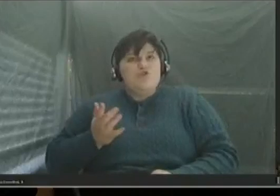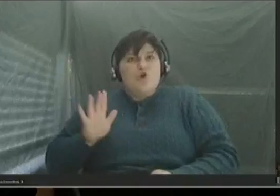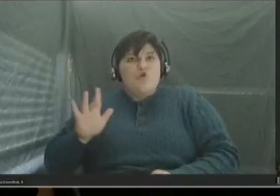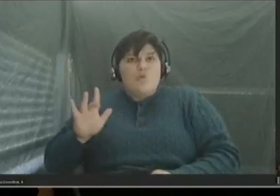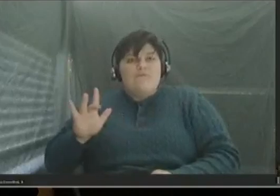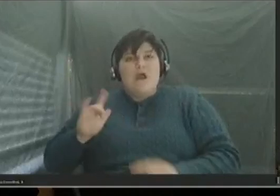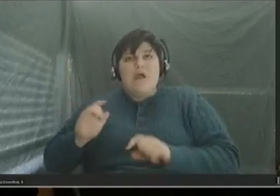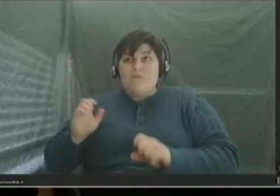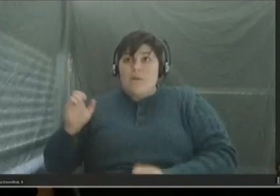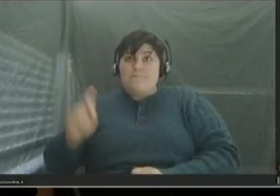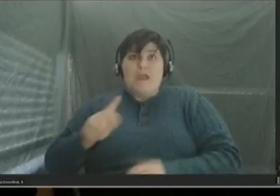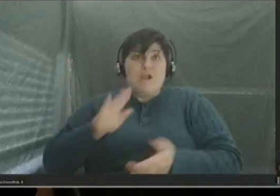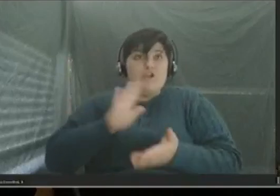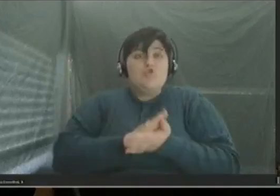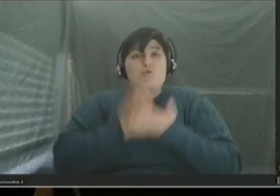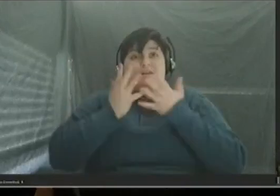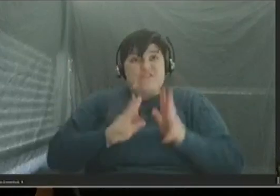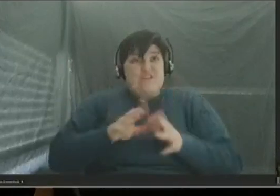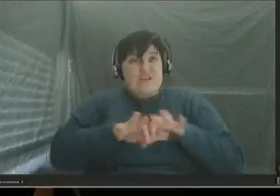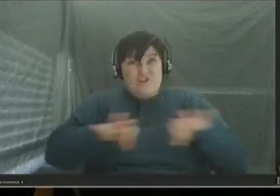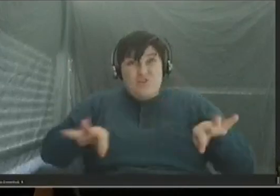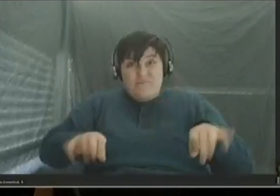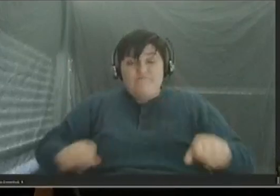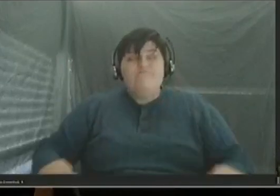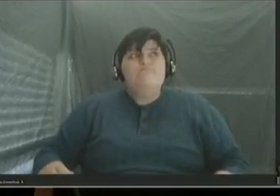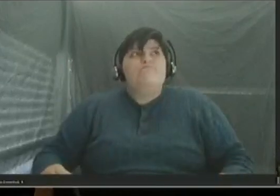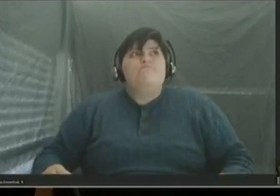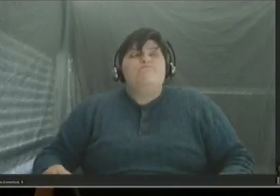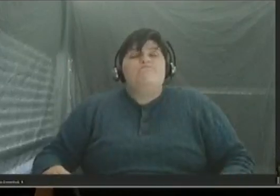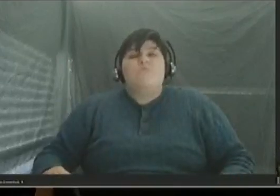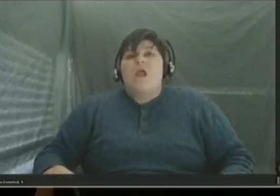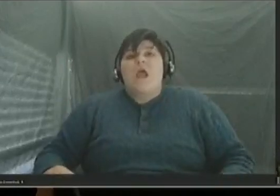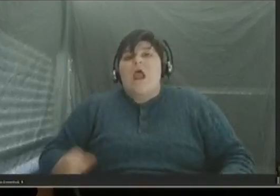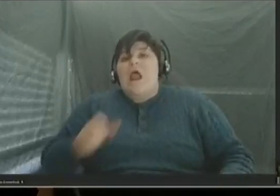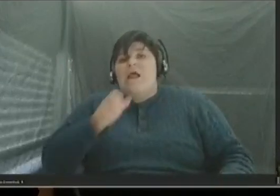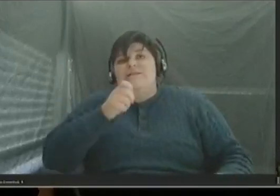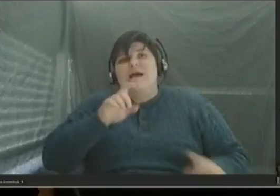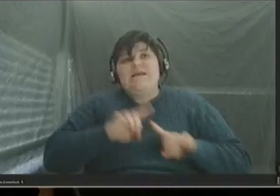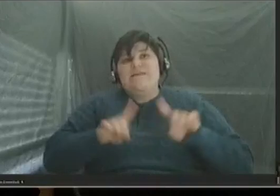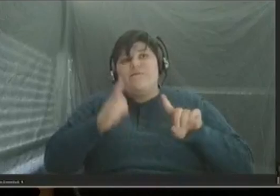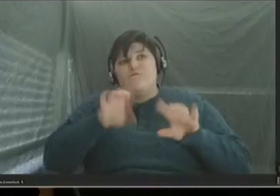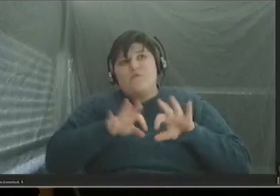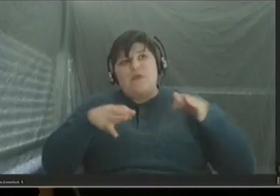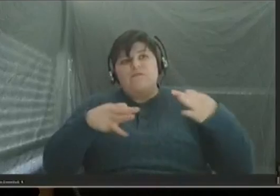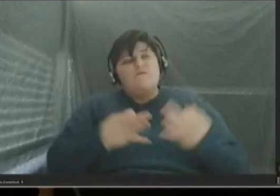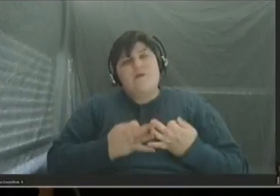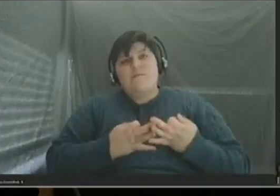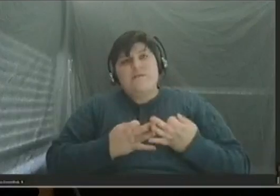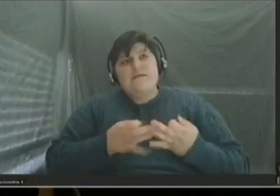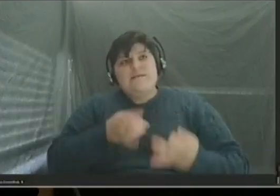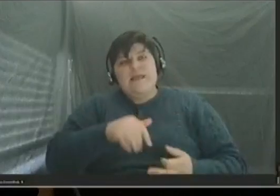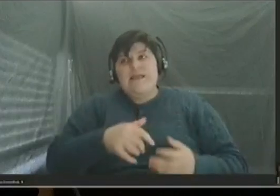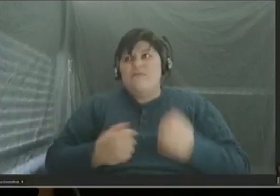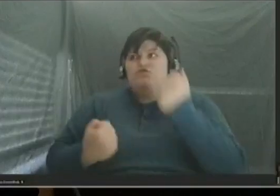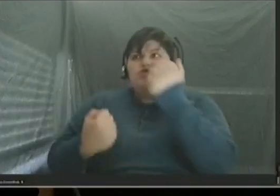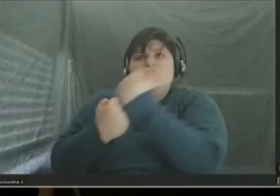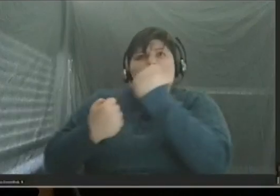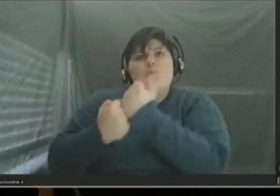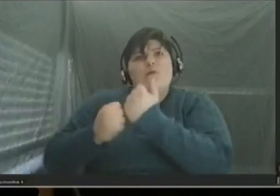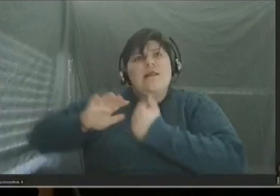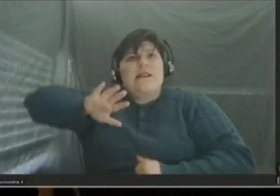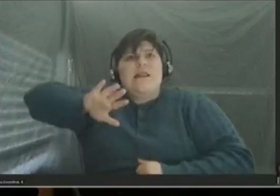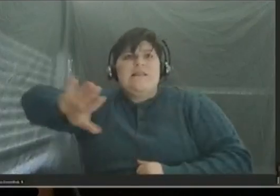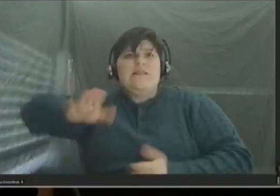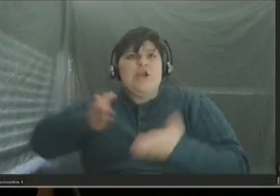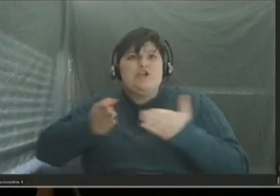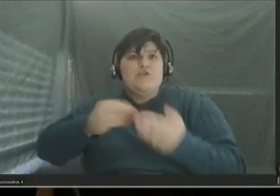back to school to finish my degree. And so it's no different for the families who have stood behind their